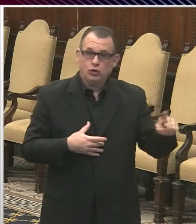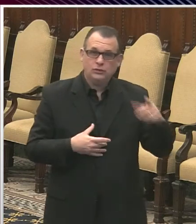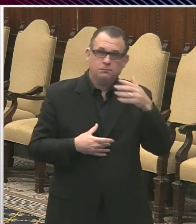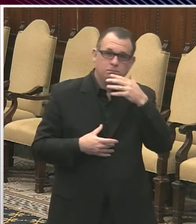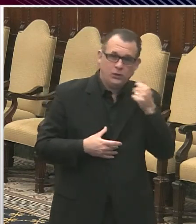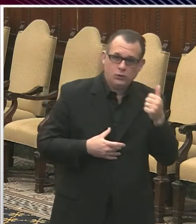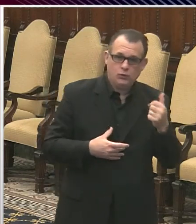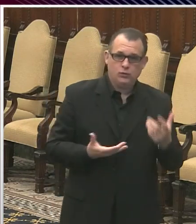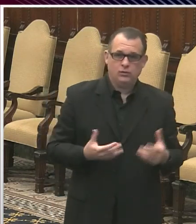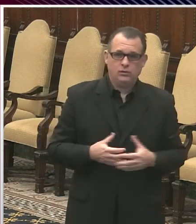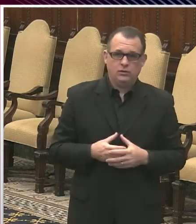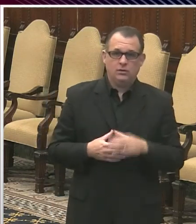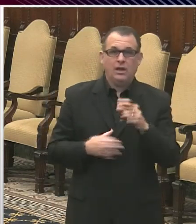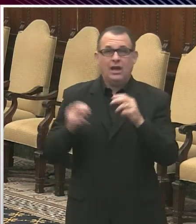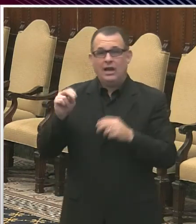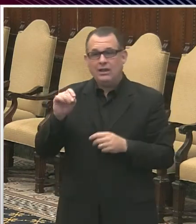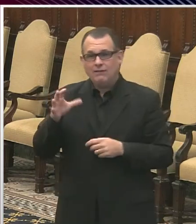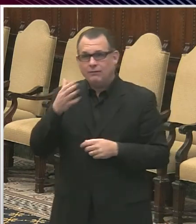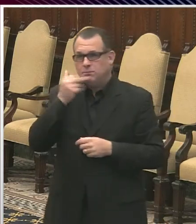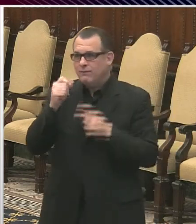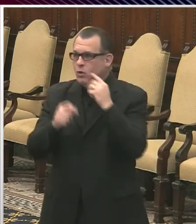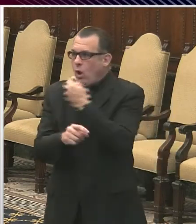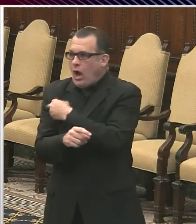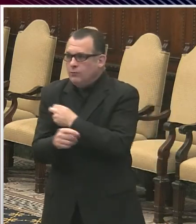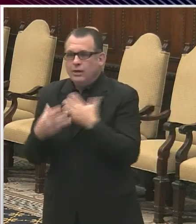now back to Laura McChrystal of the Inquirer.